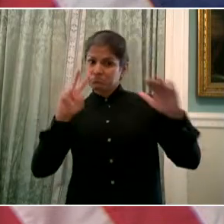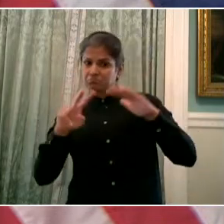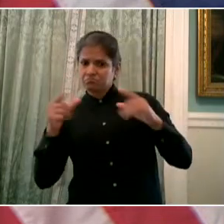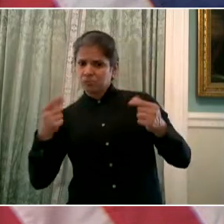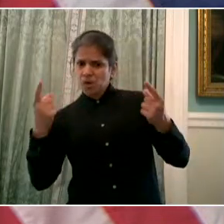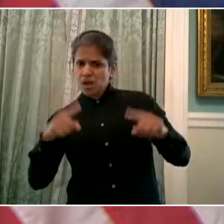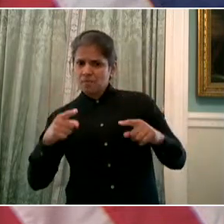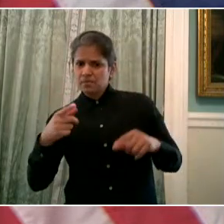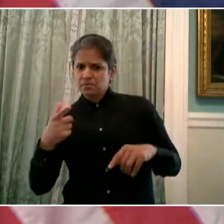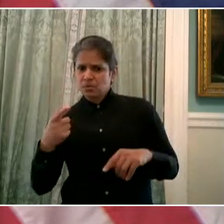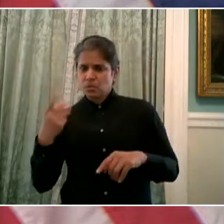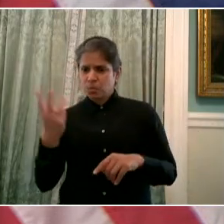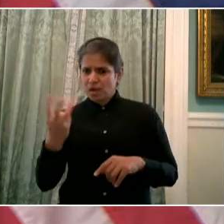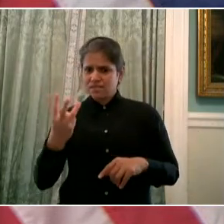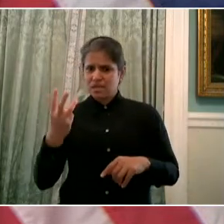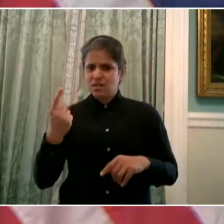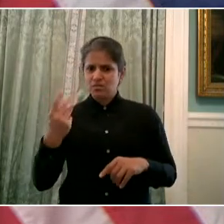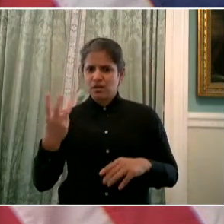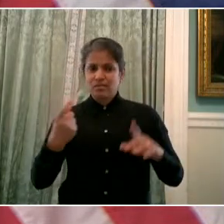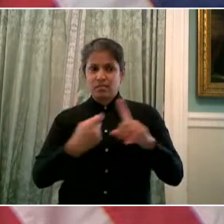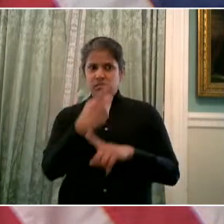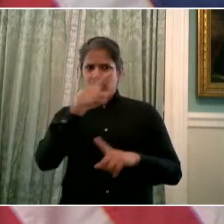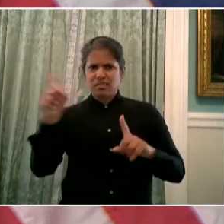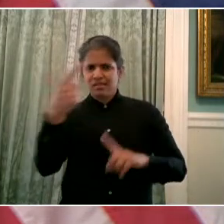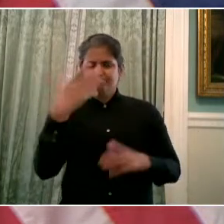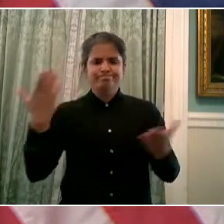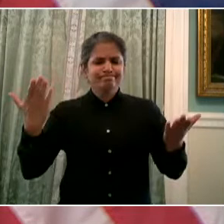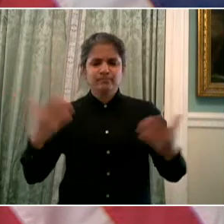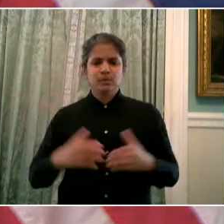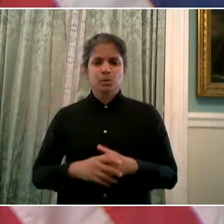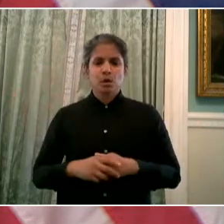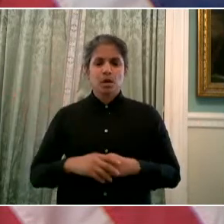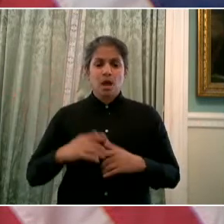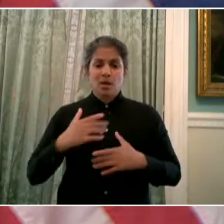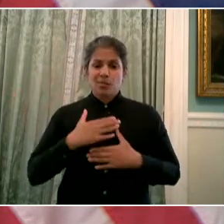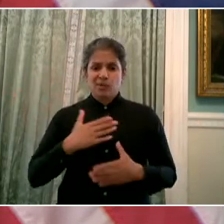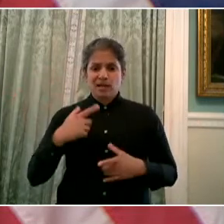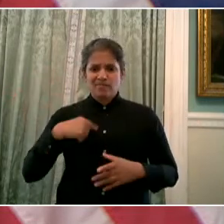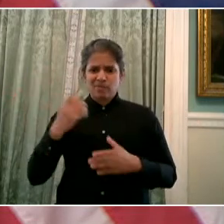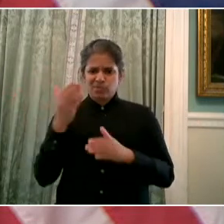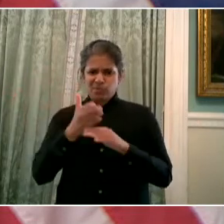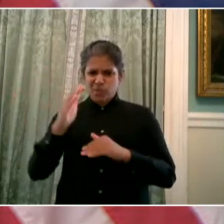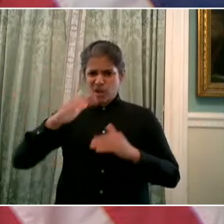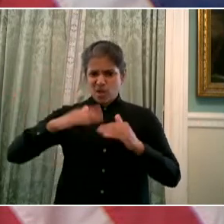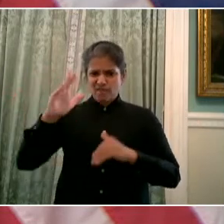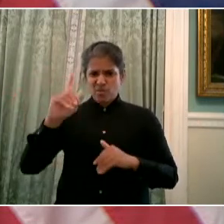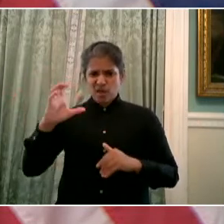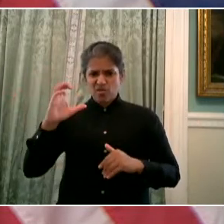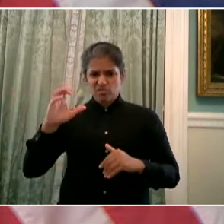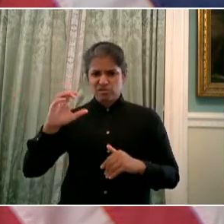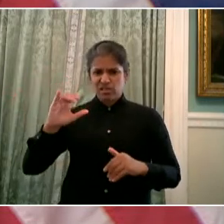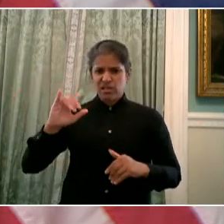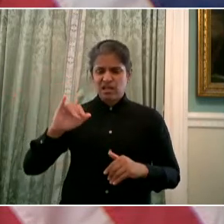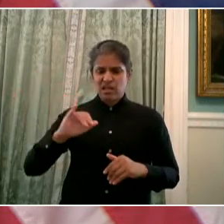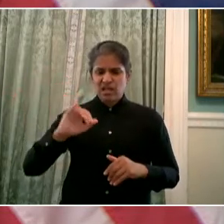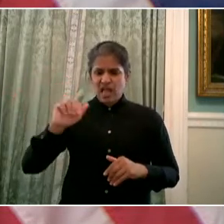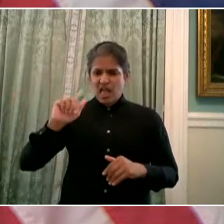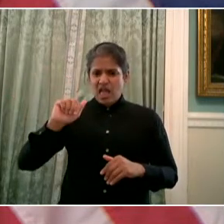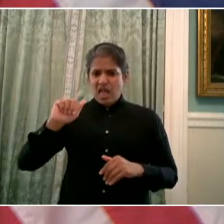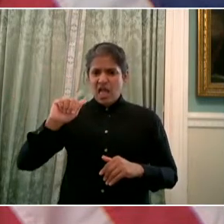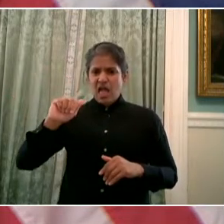were off by hundreds of points. And I think that speaks to how difficult it is to do this. And a lot of this is sort